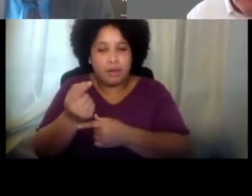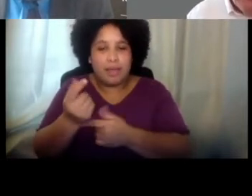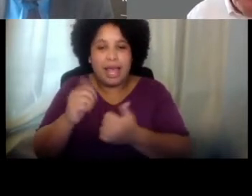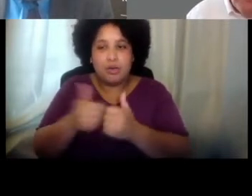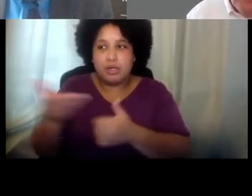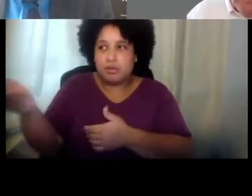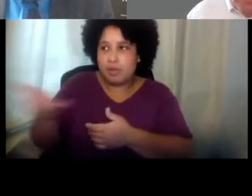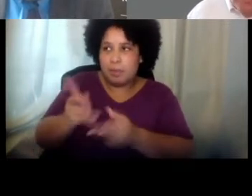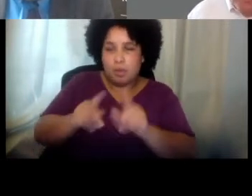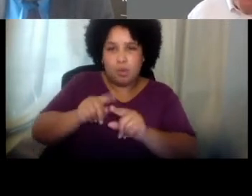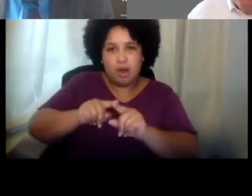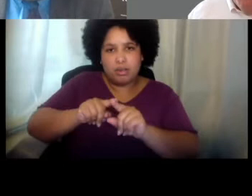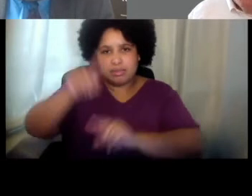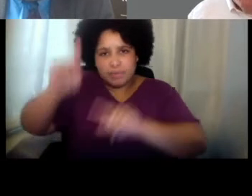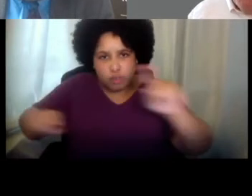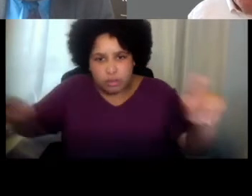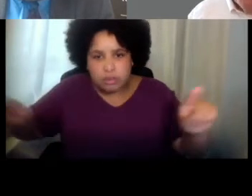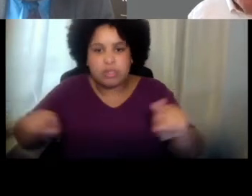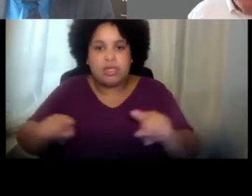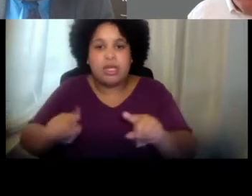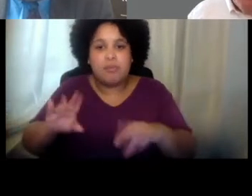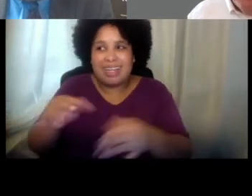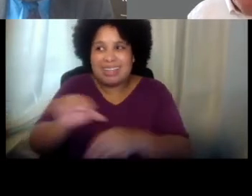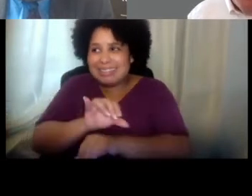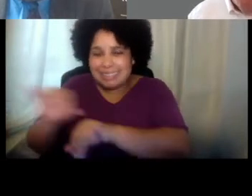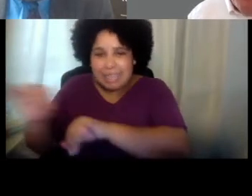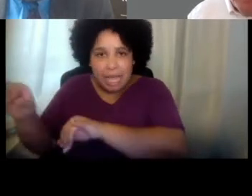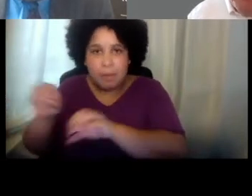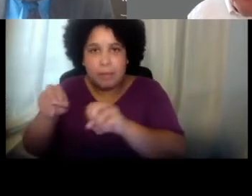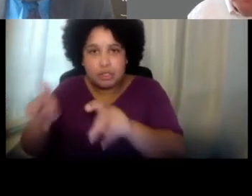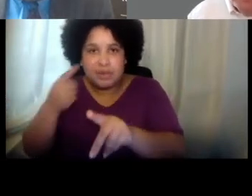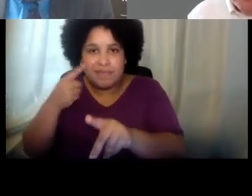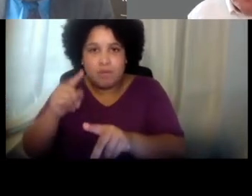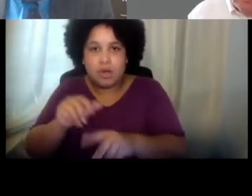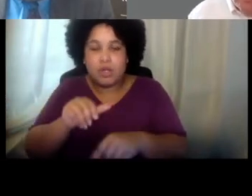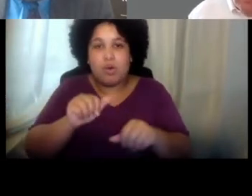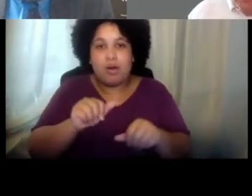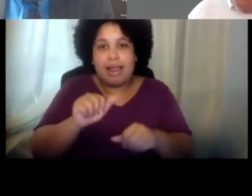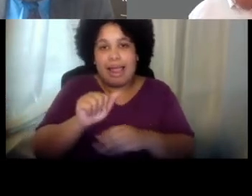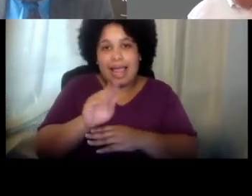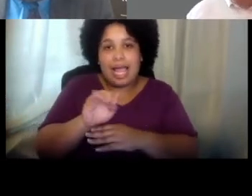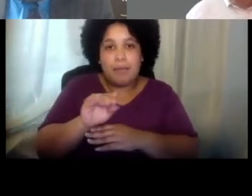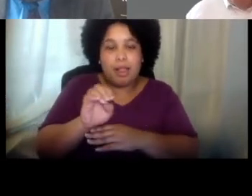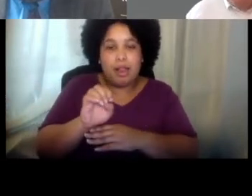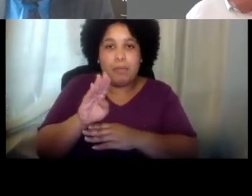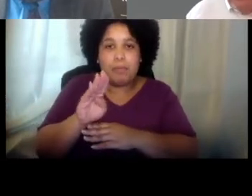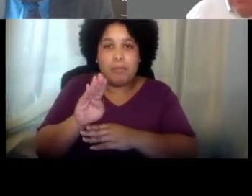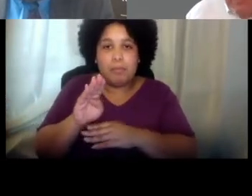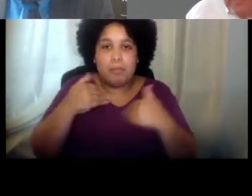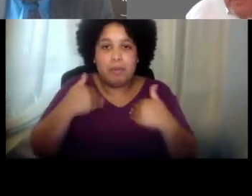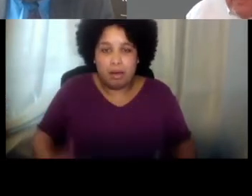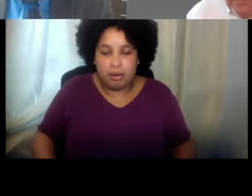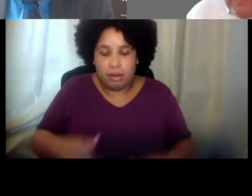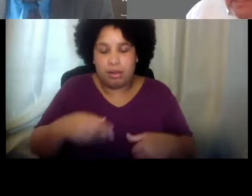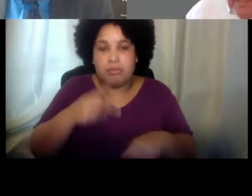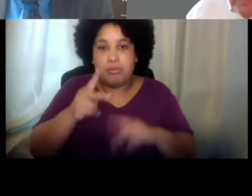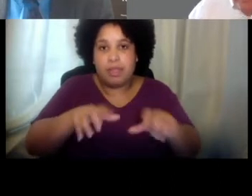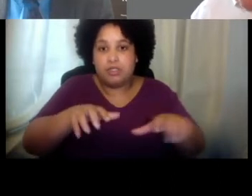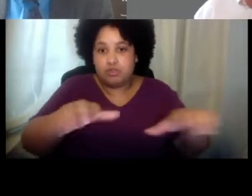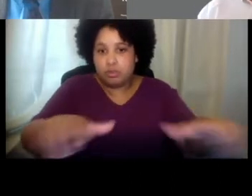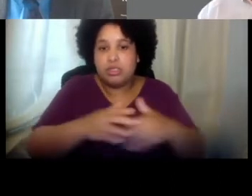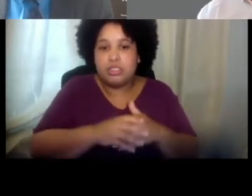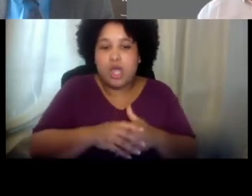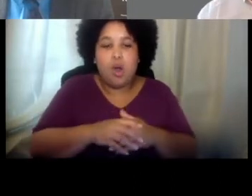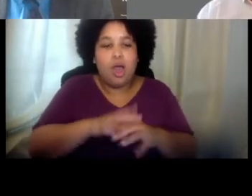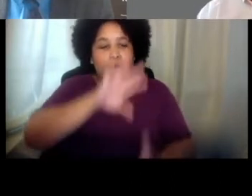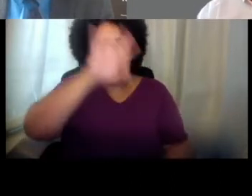people who are different and give them the same opportunities you give your able-bodied population? And so when you look at this holistically, I